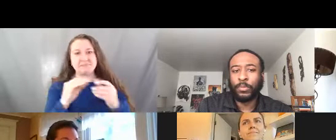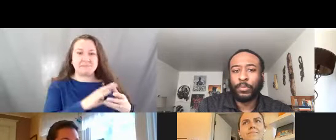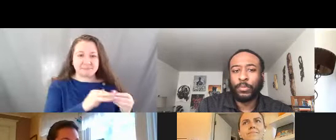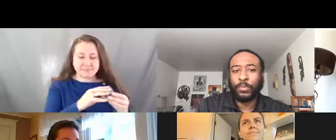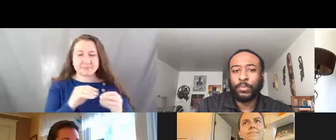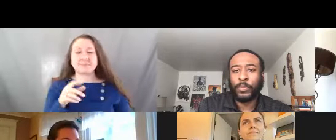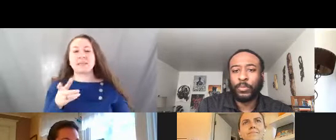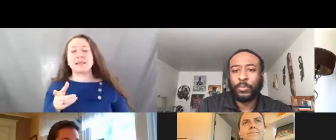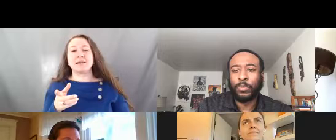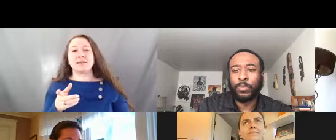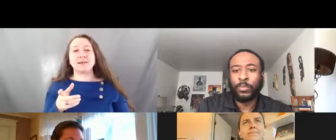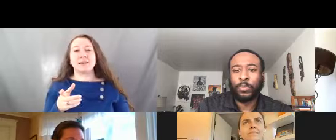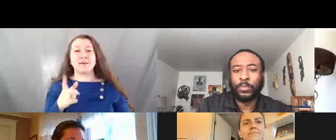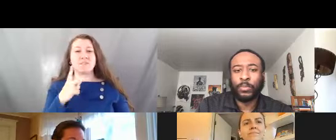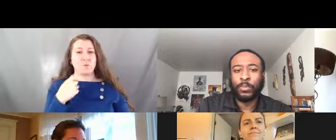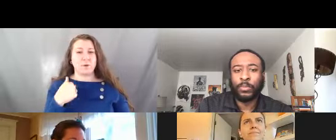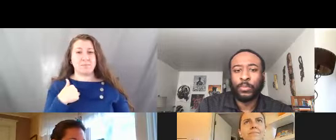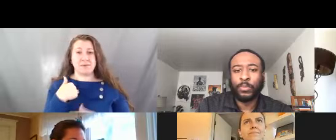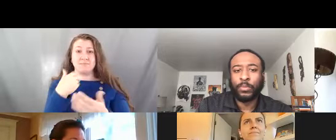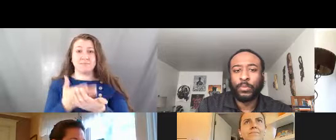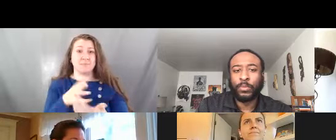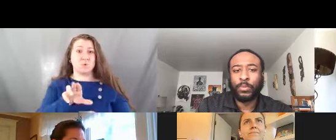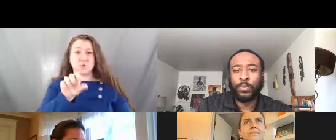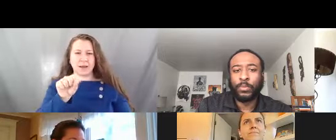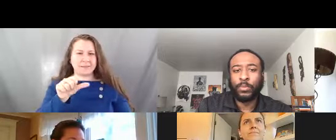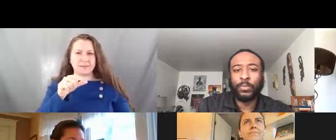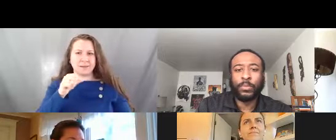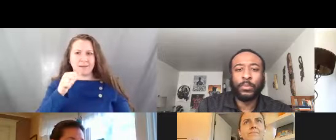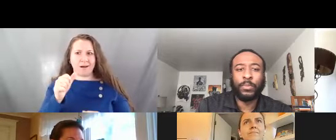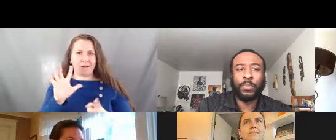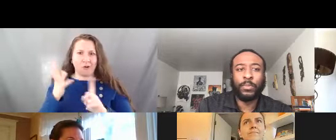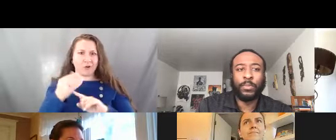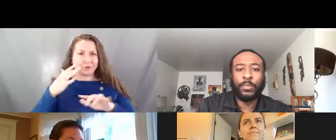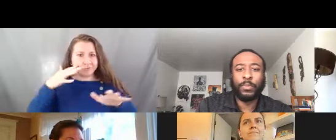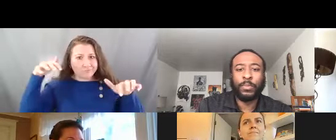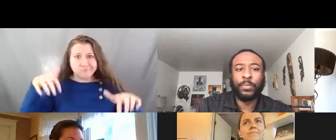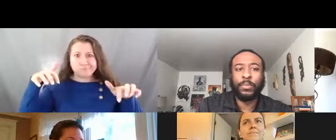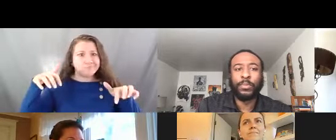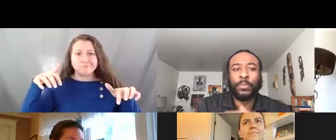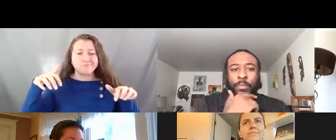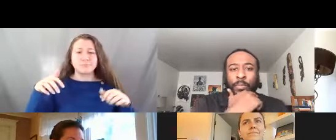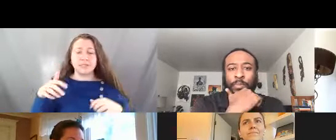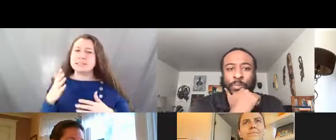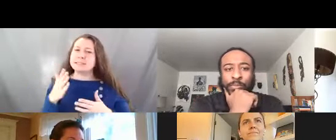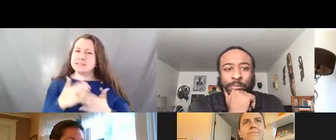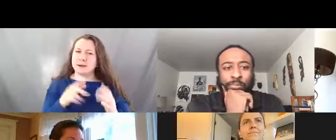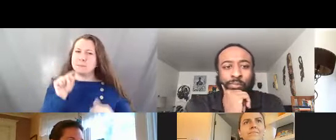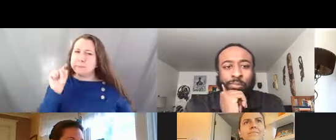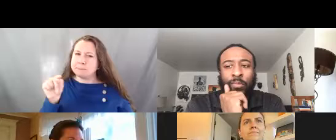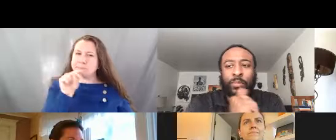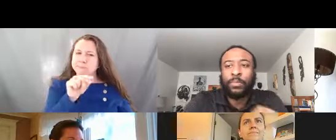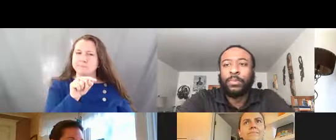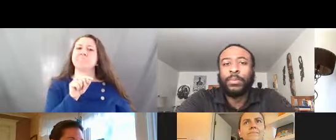was not much of a culture shock to me, to be honest. But obviously there were certain things that was, and